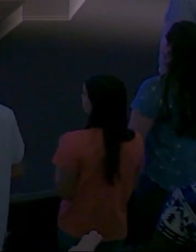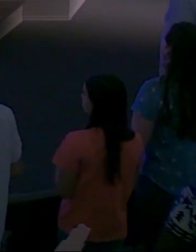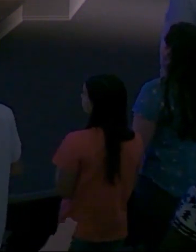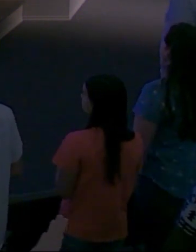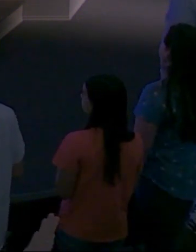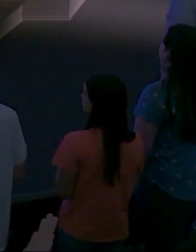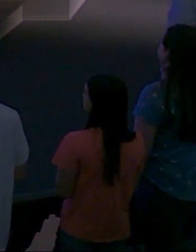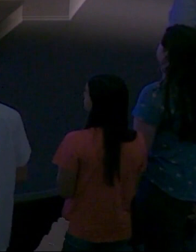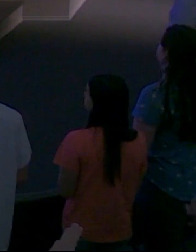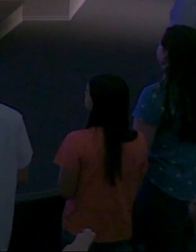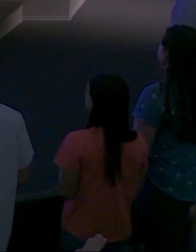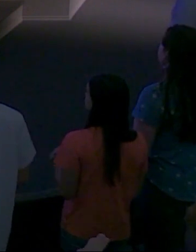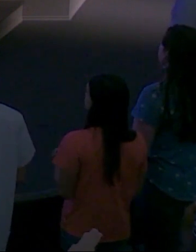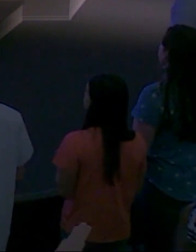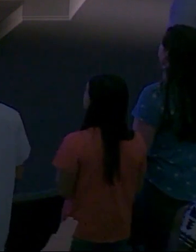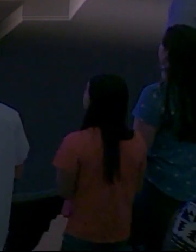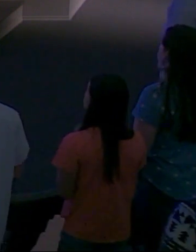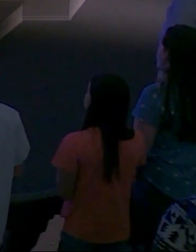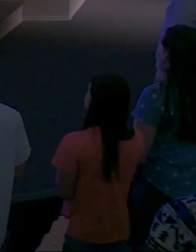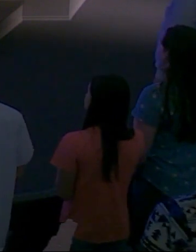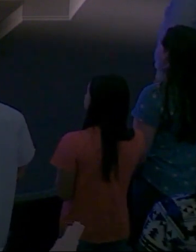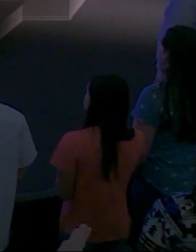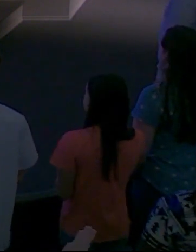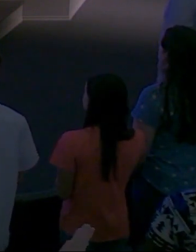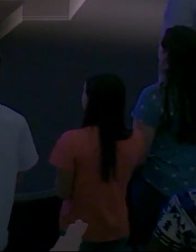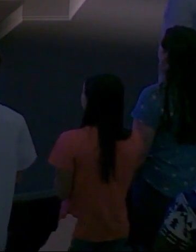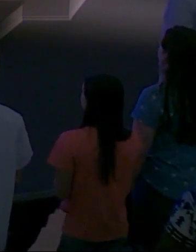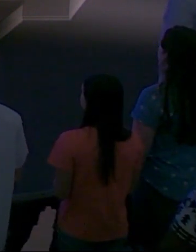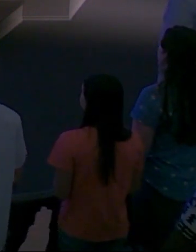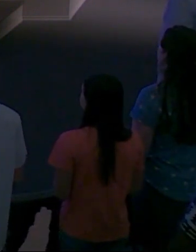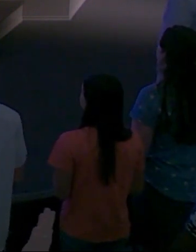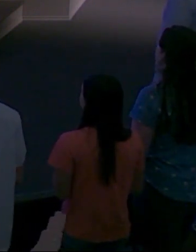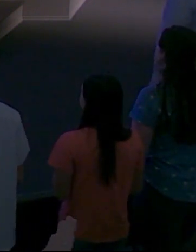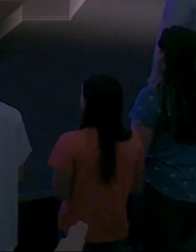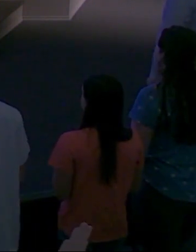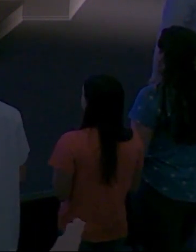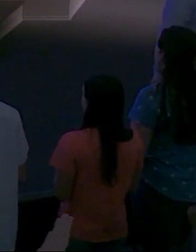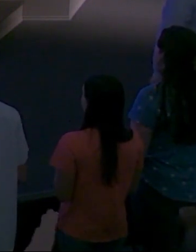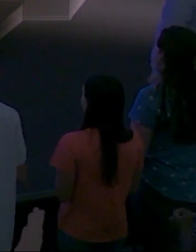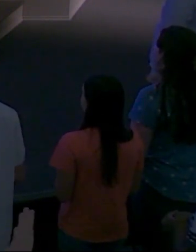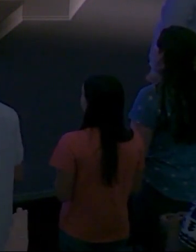How great is your love?